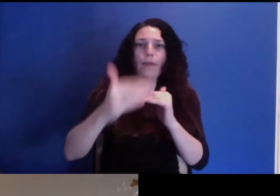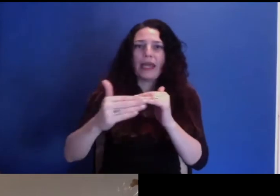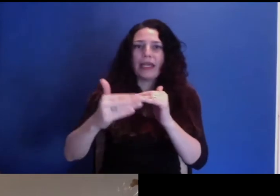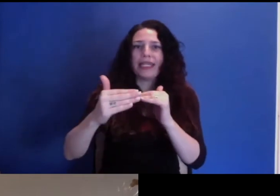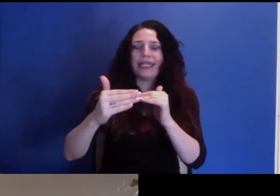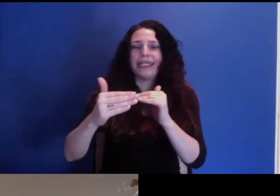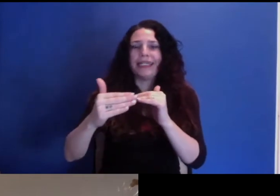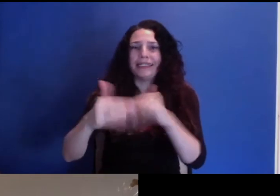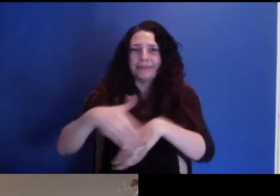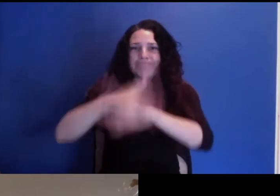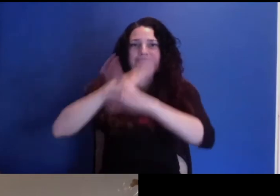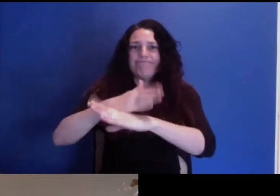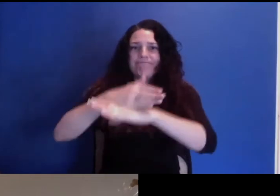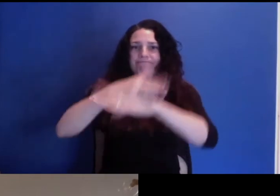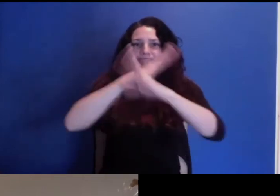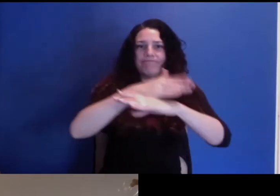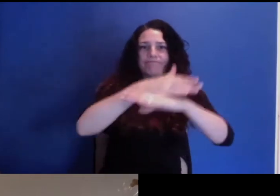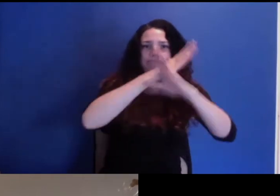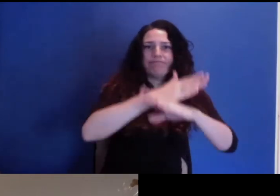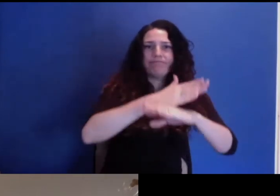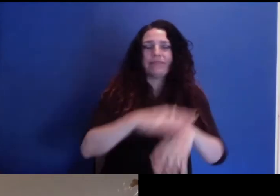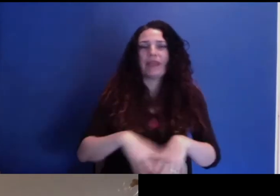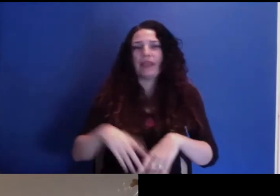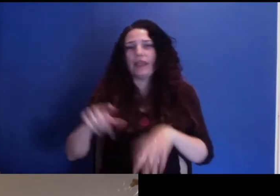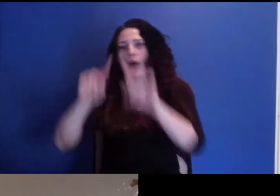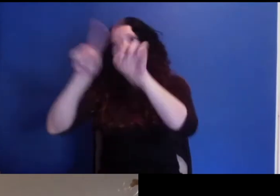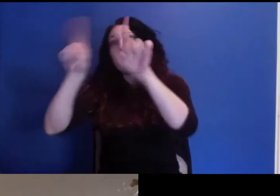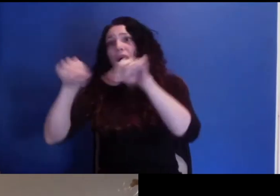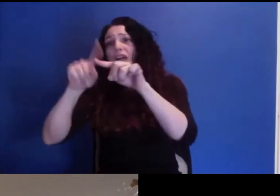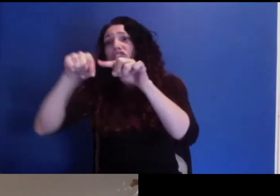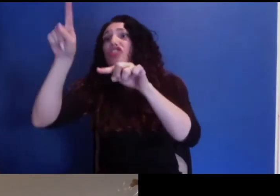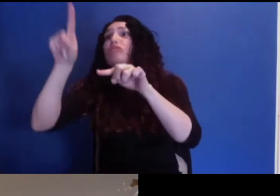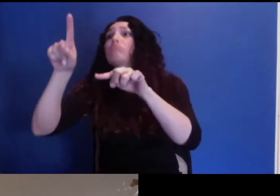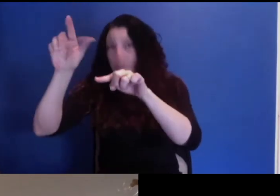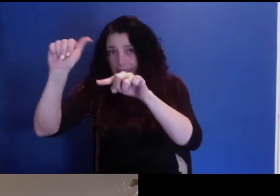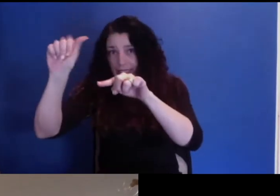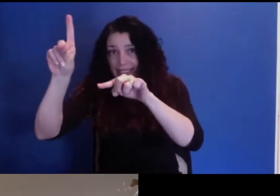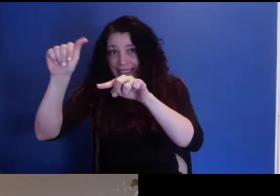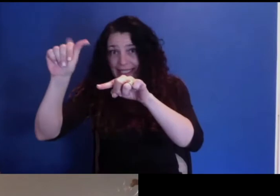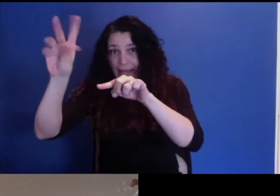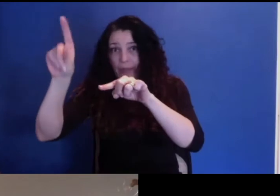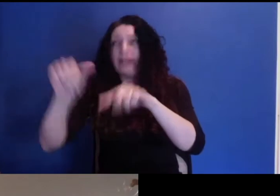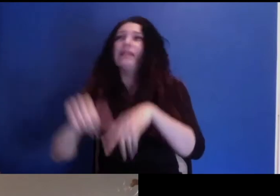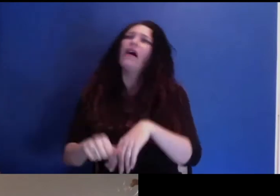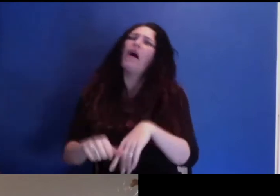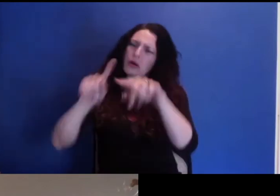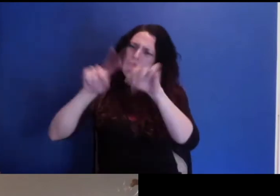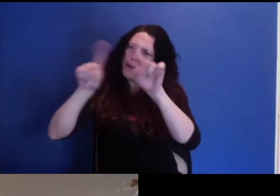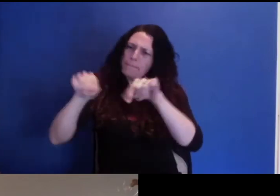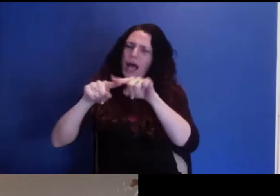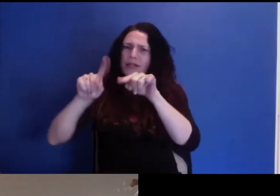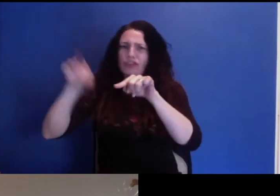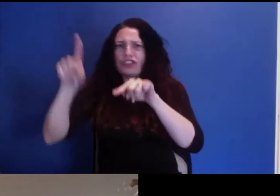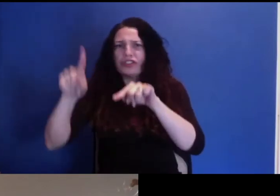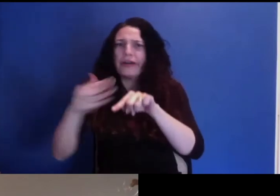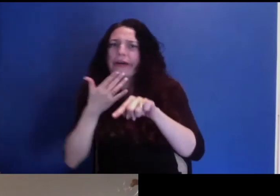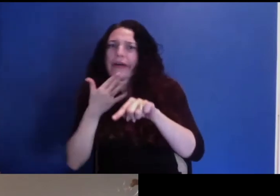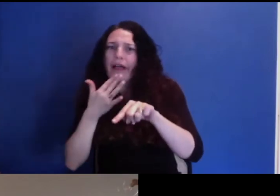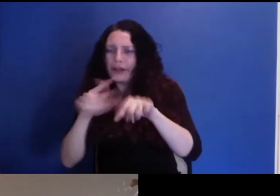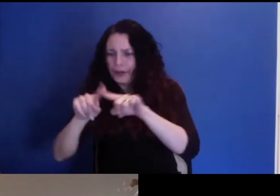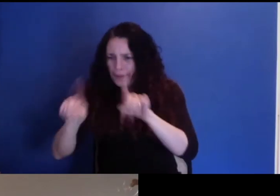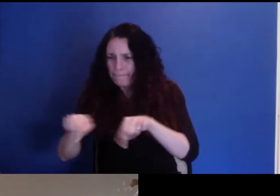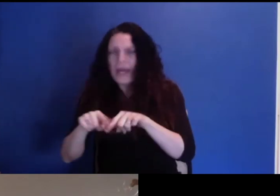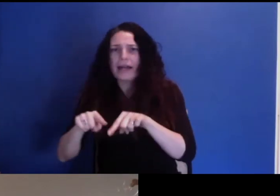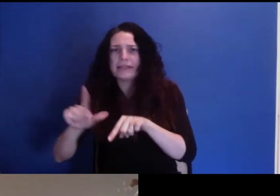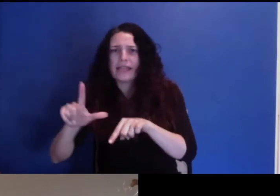like, oh, you can check off one box, disabled, but then when you add in more, person of color or someone LGBTQ and all